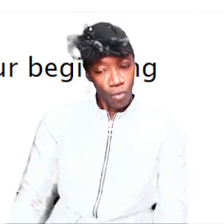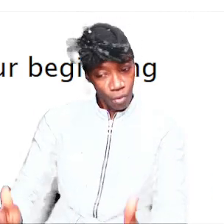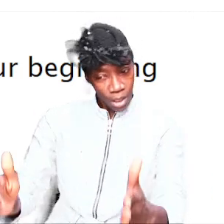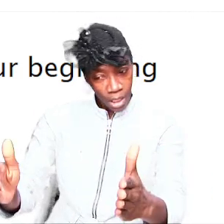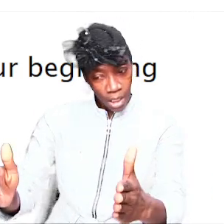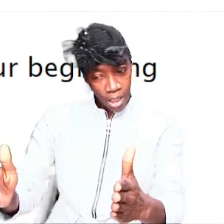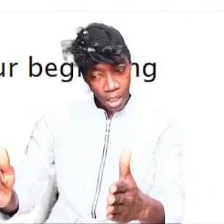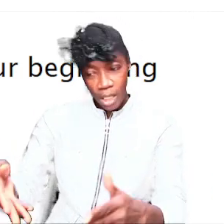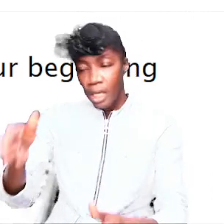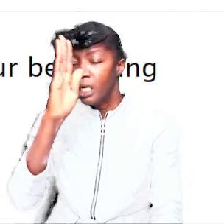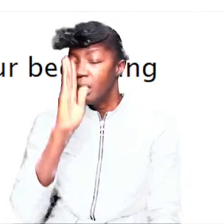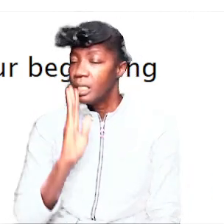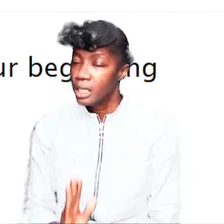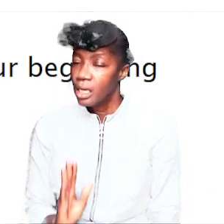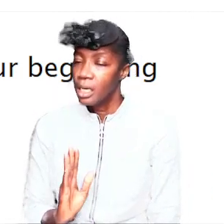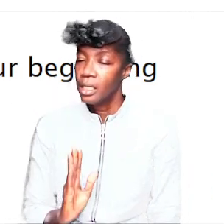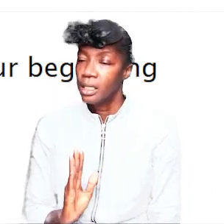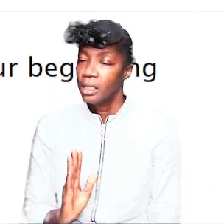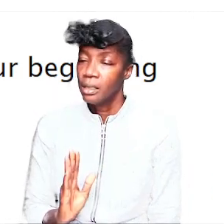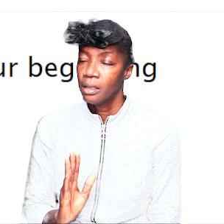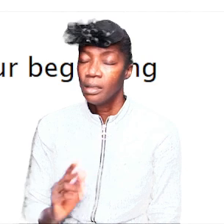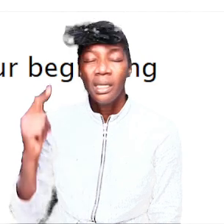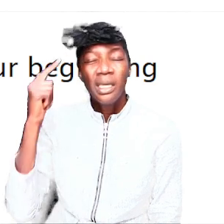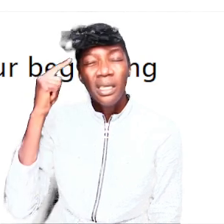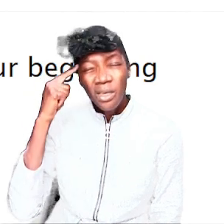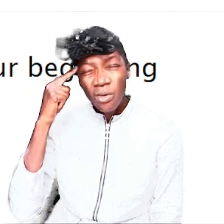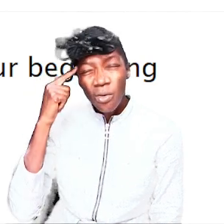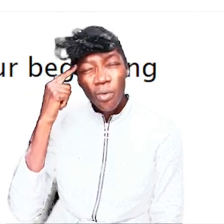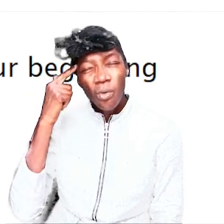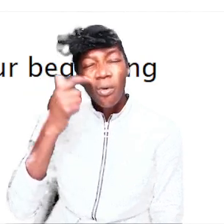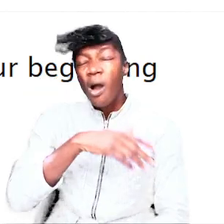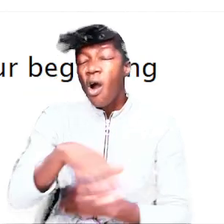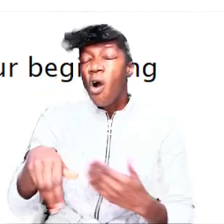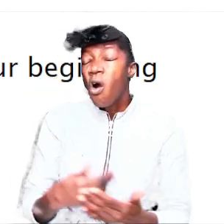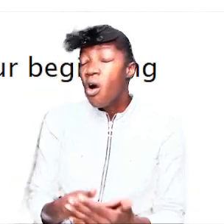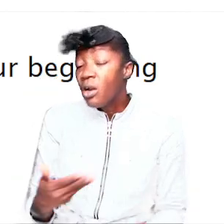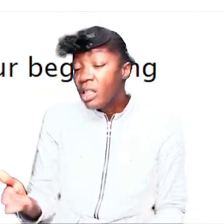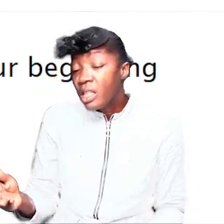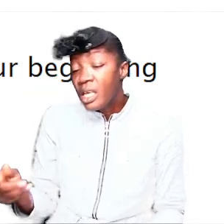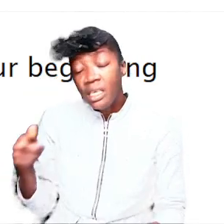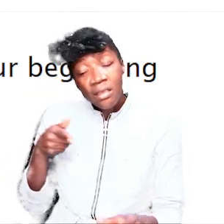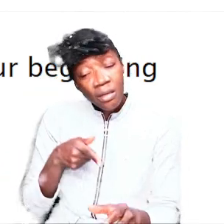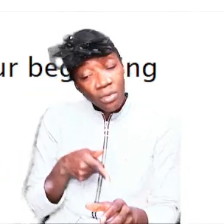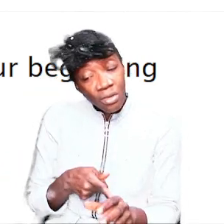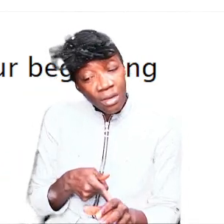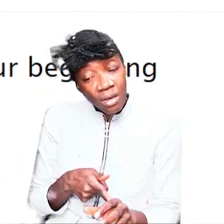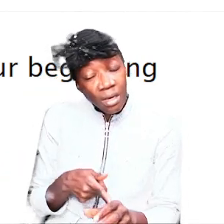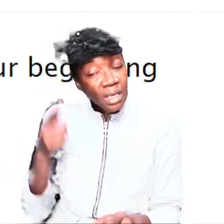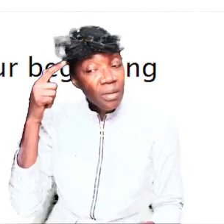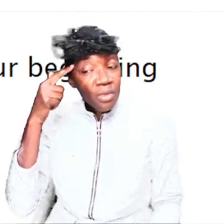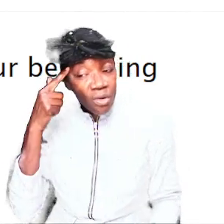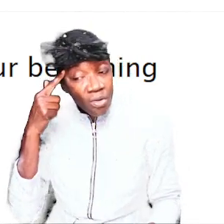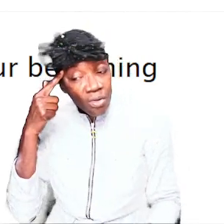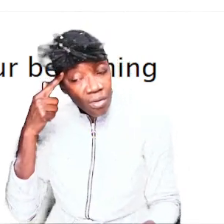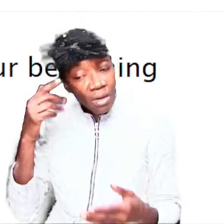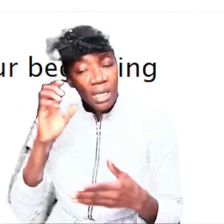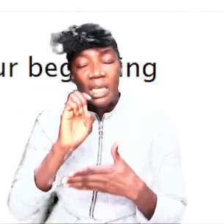path. He is God. And he know all things. He know all our beginning. And he know our end.